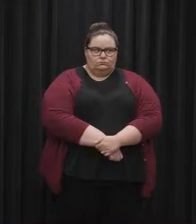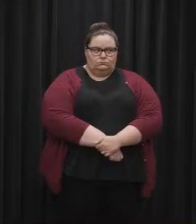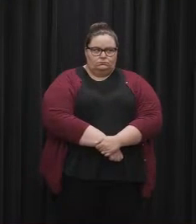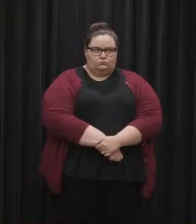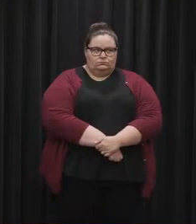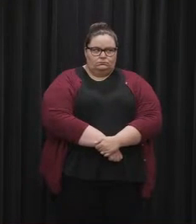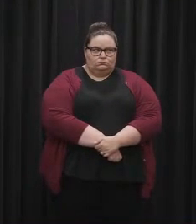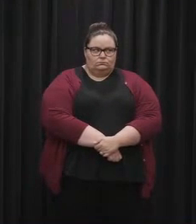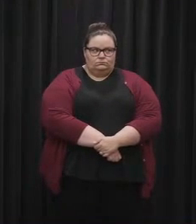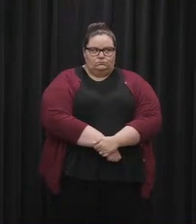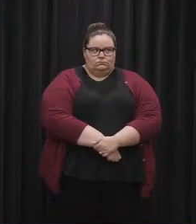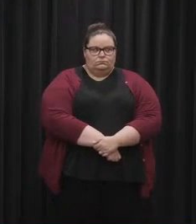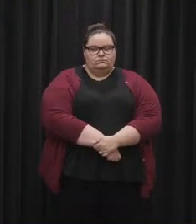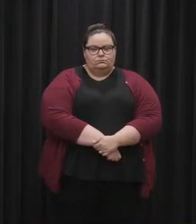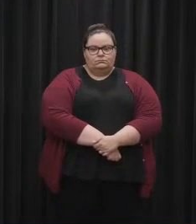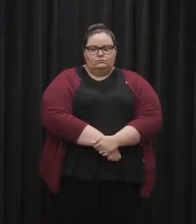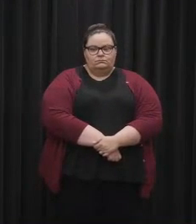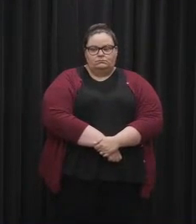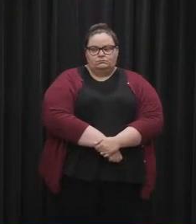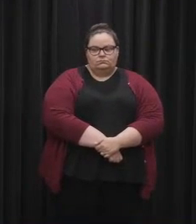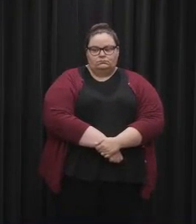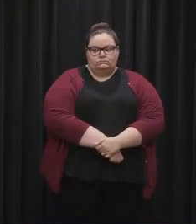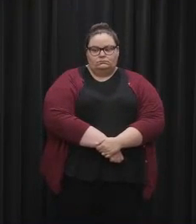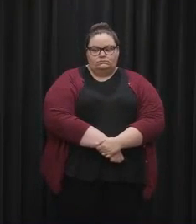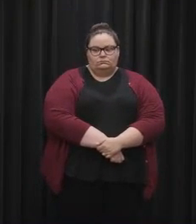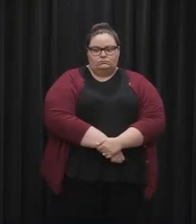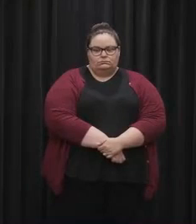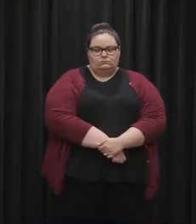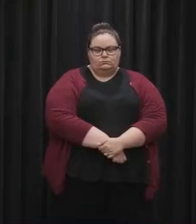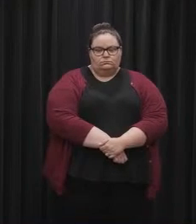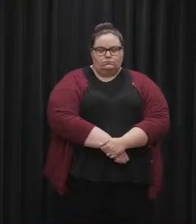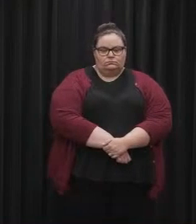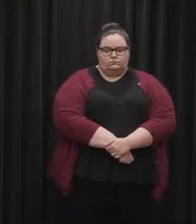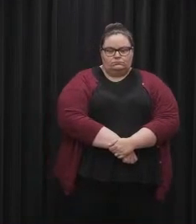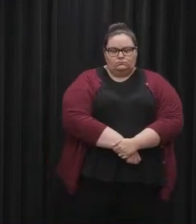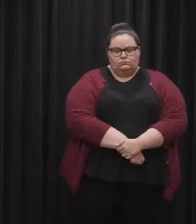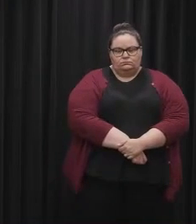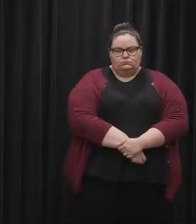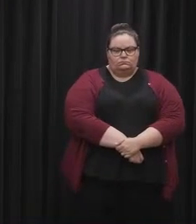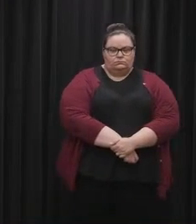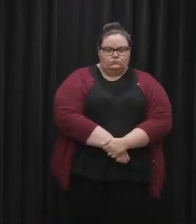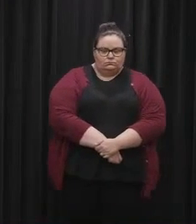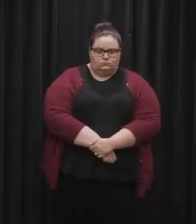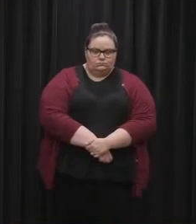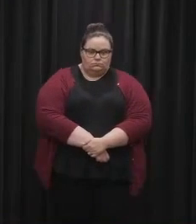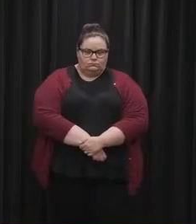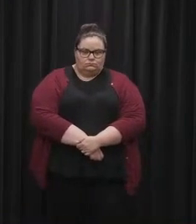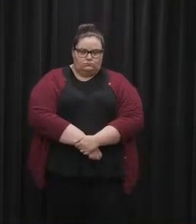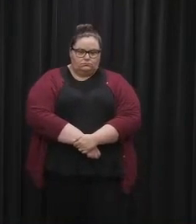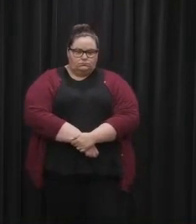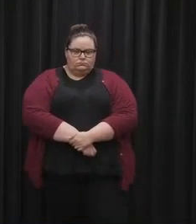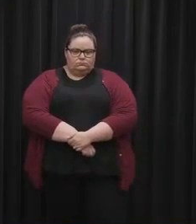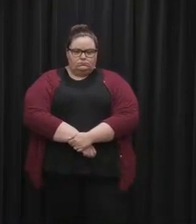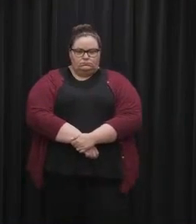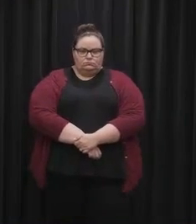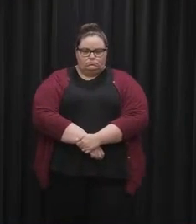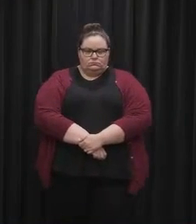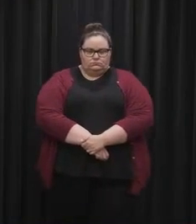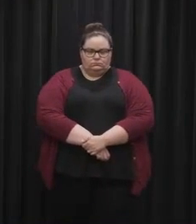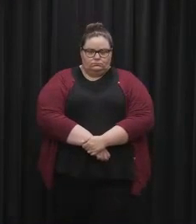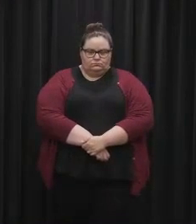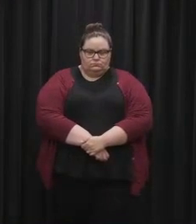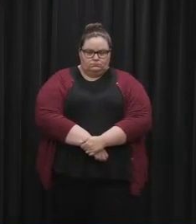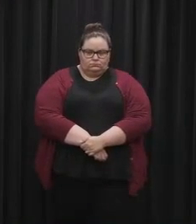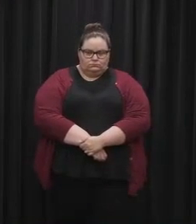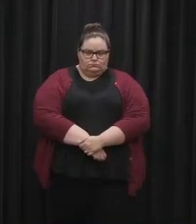the outbreak. It will reduce the time we spend in the orange phase in zones 1 and 5. But we have to work together